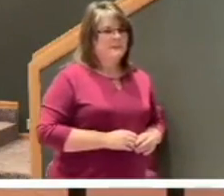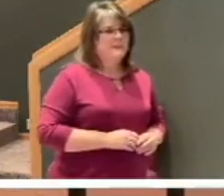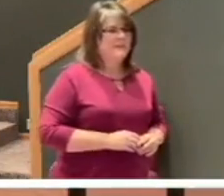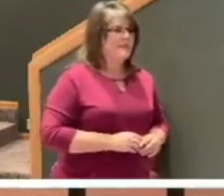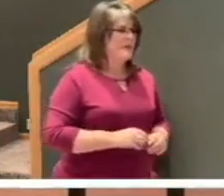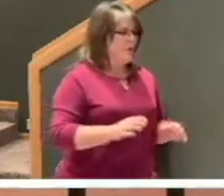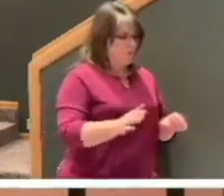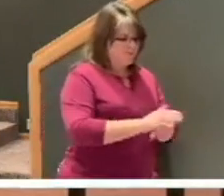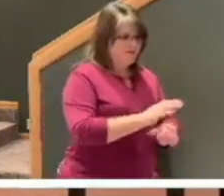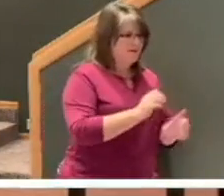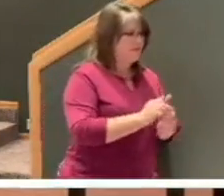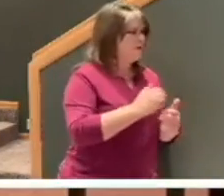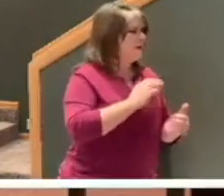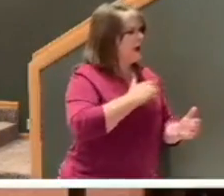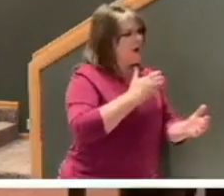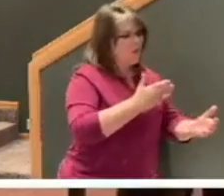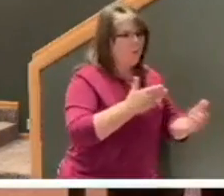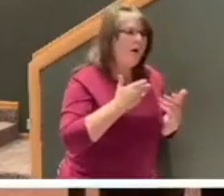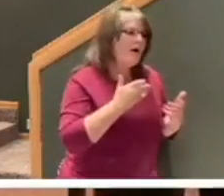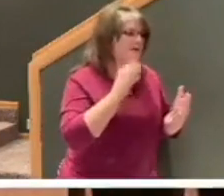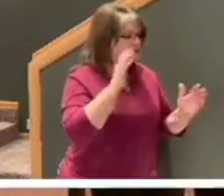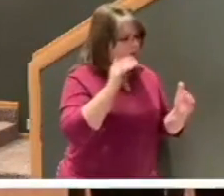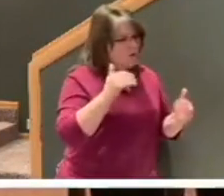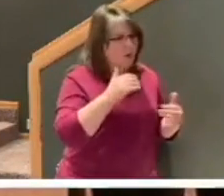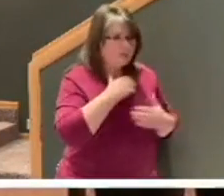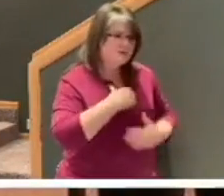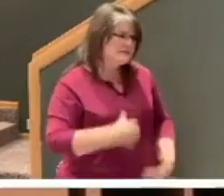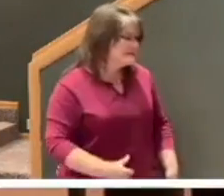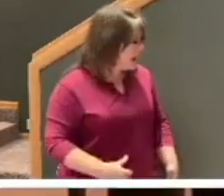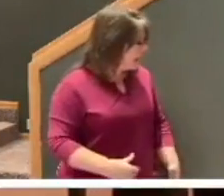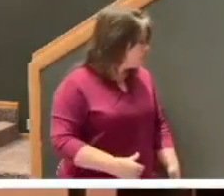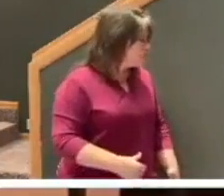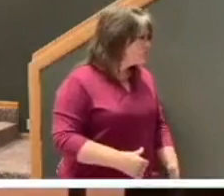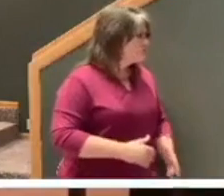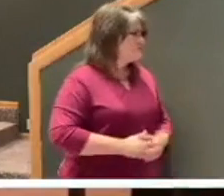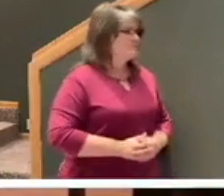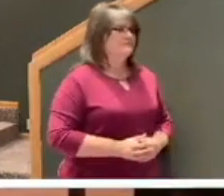But we fill them with our wants, our hopes, our desires.